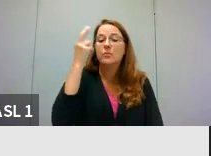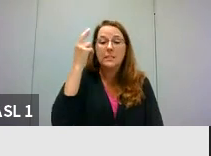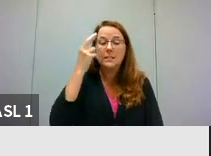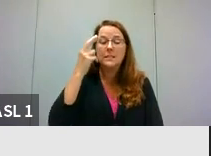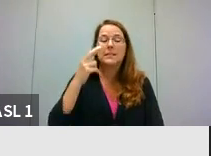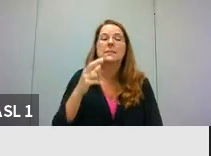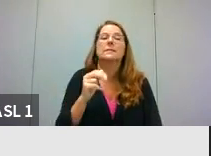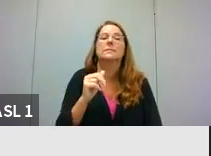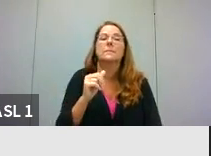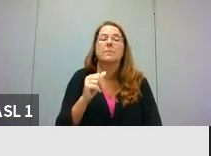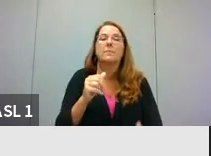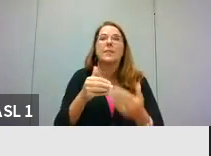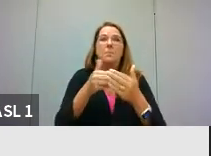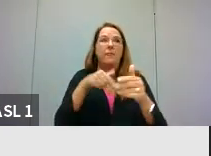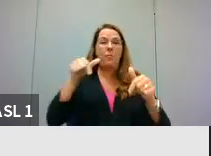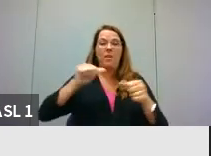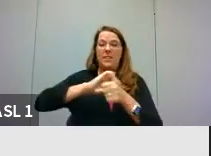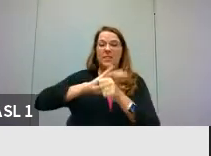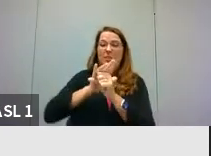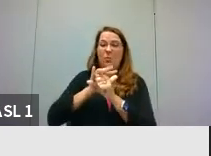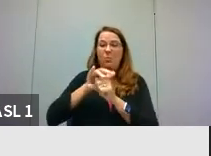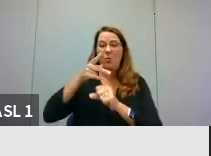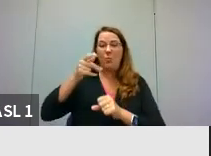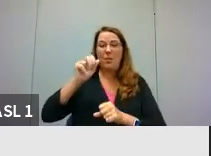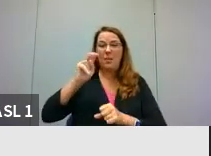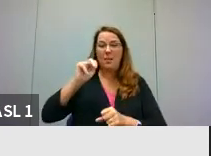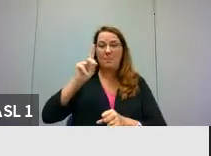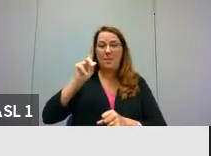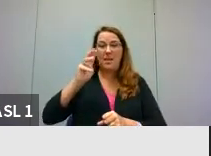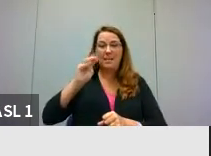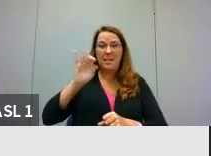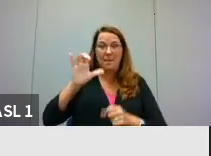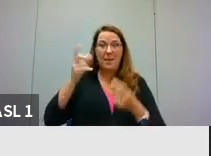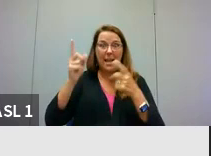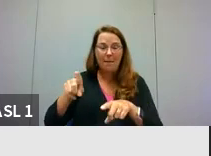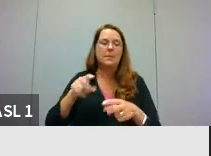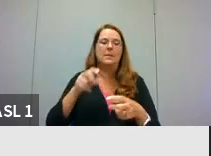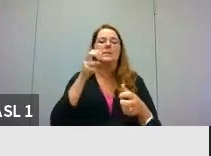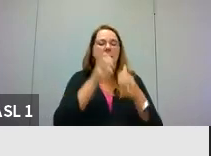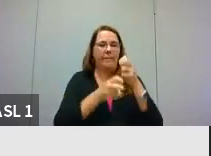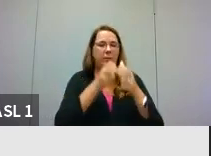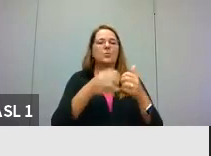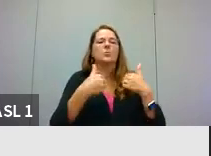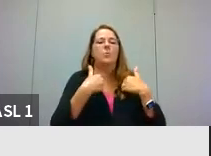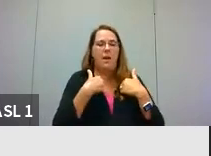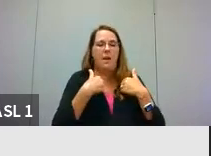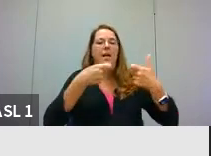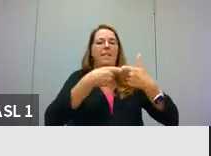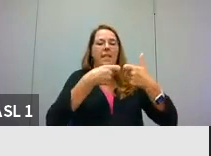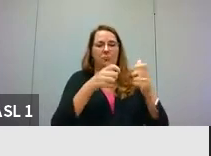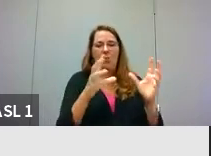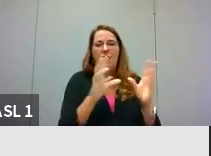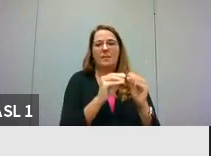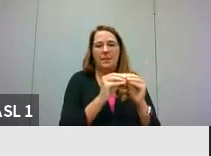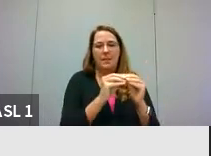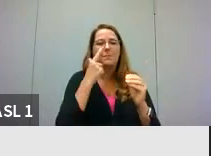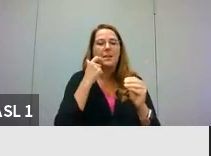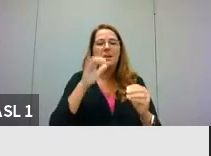because before this whole pandemic happened, it was very difficult to have an electronic meeting according to the